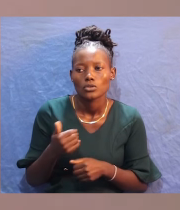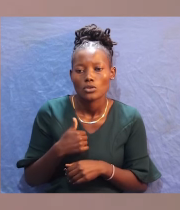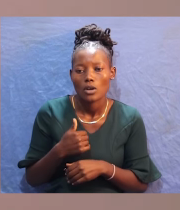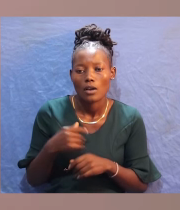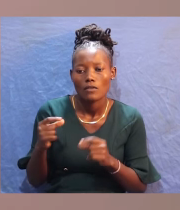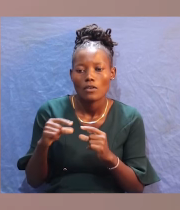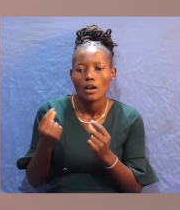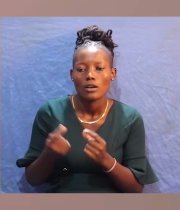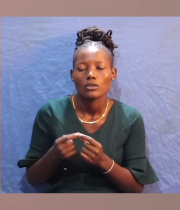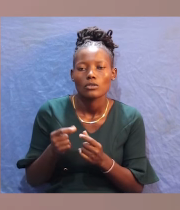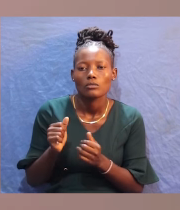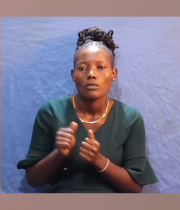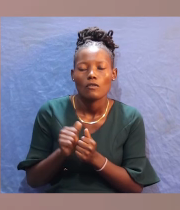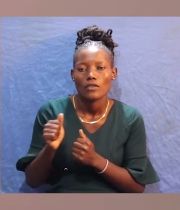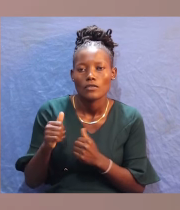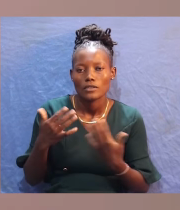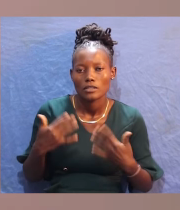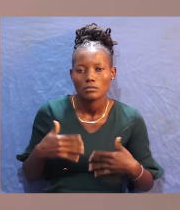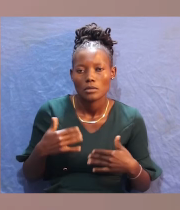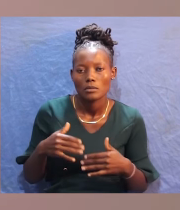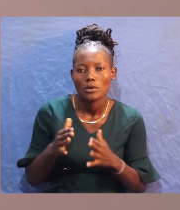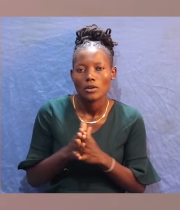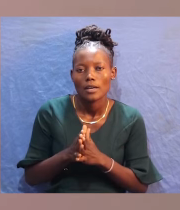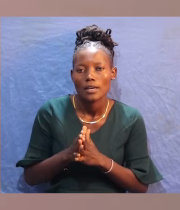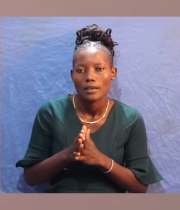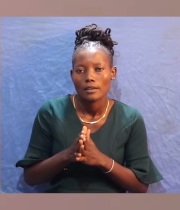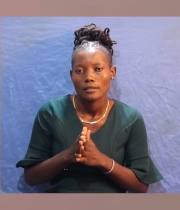50 and you do not have